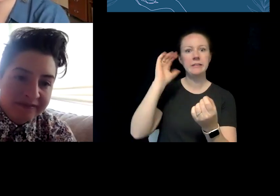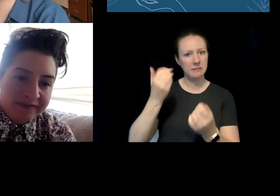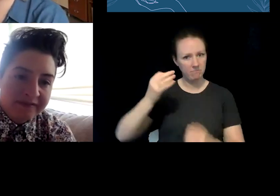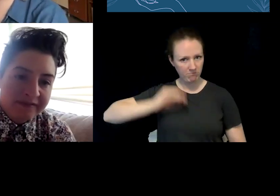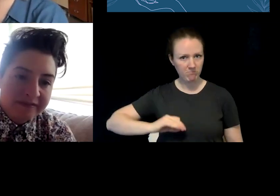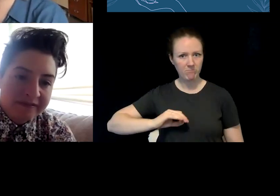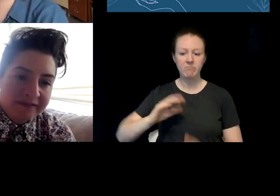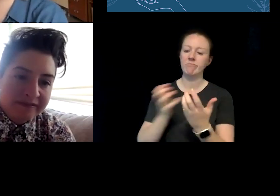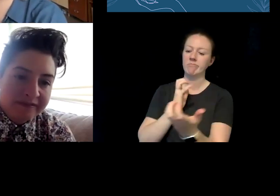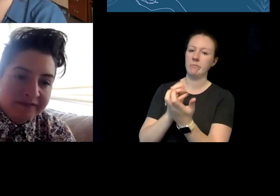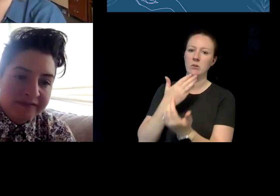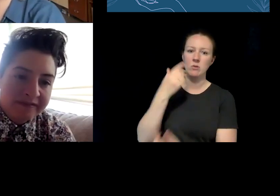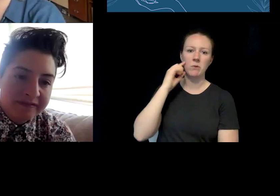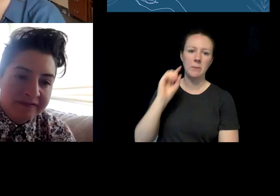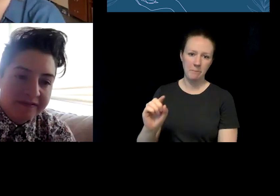group. So,